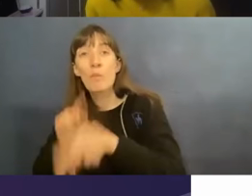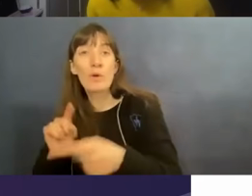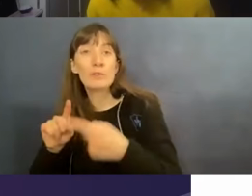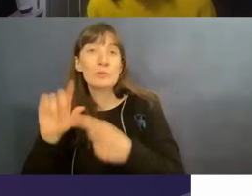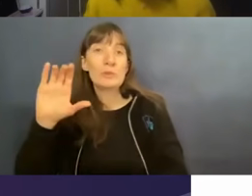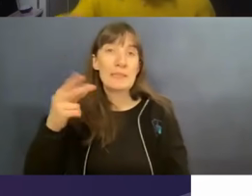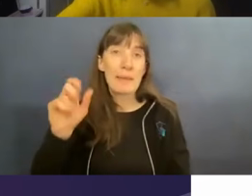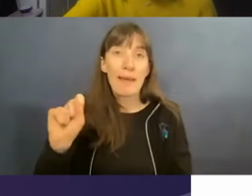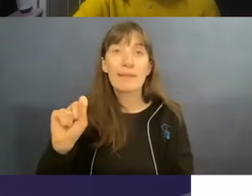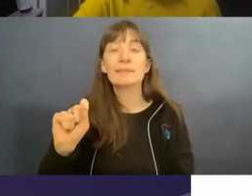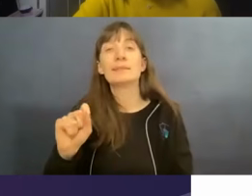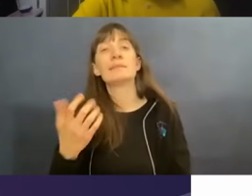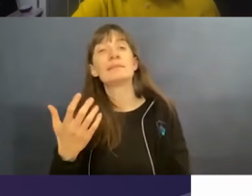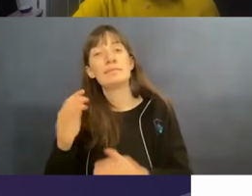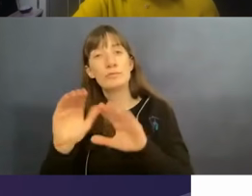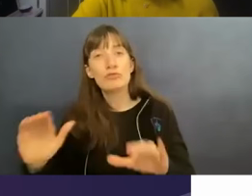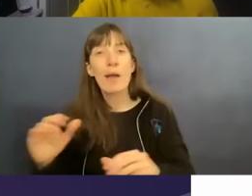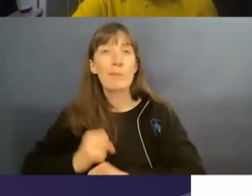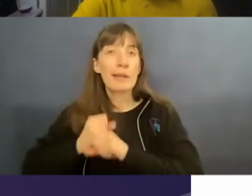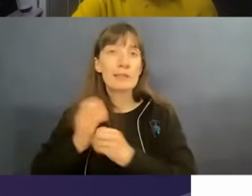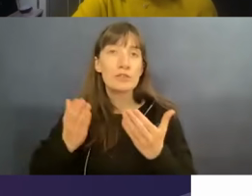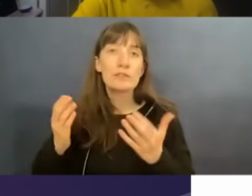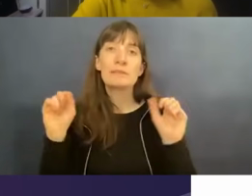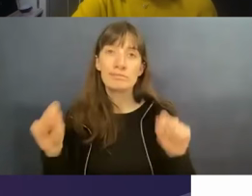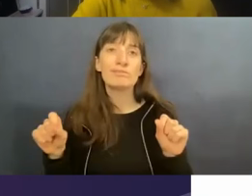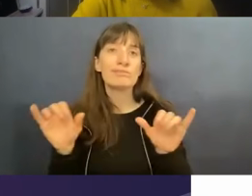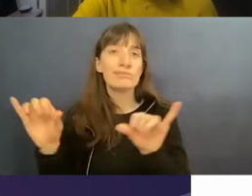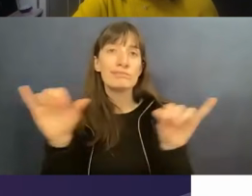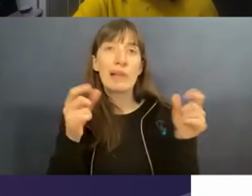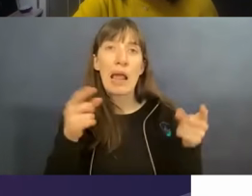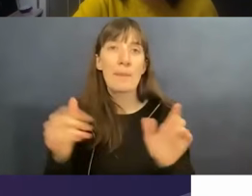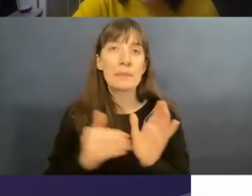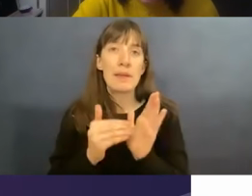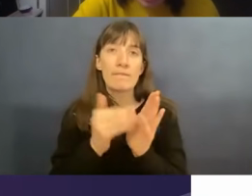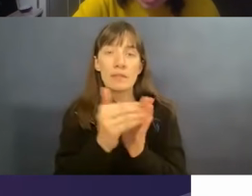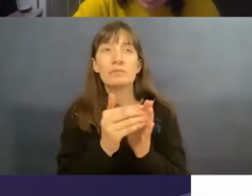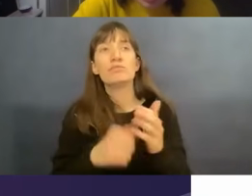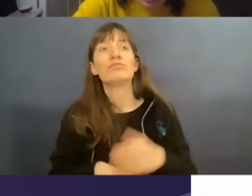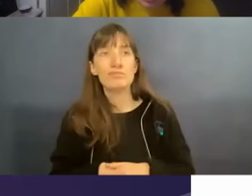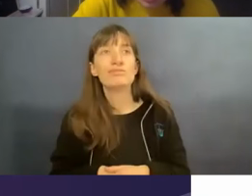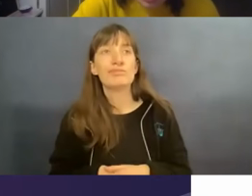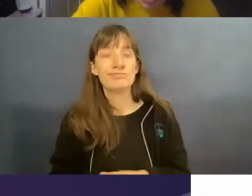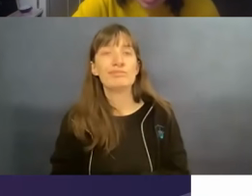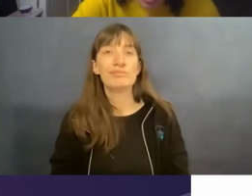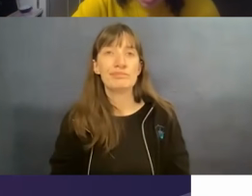that is a common story as well too. So there are a lot of kind of different things for that as well too.